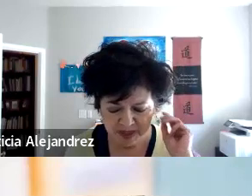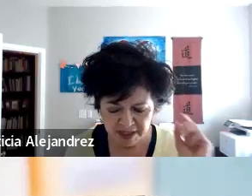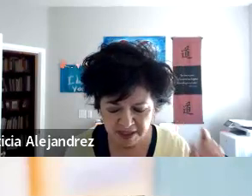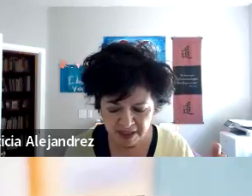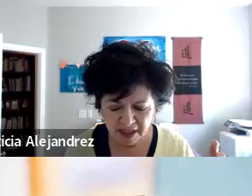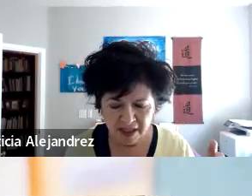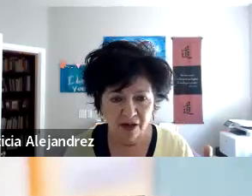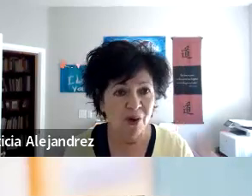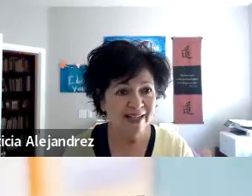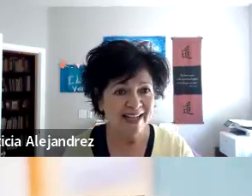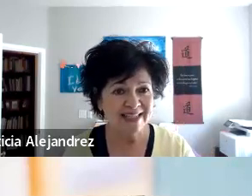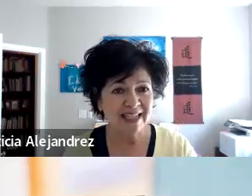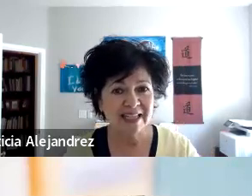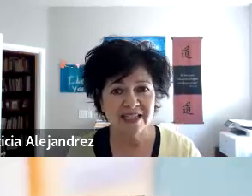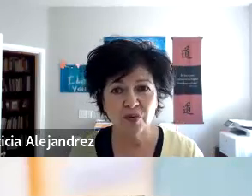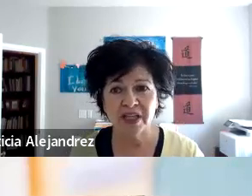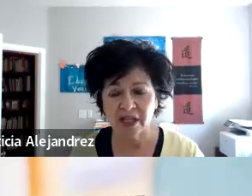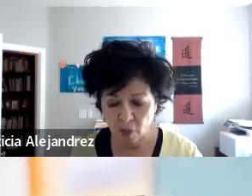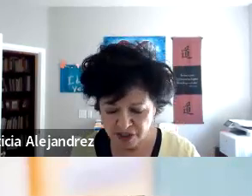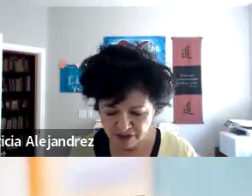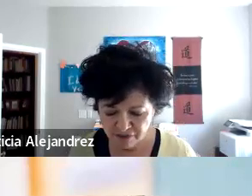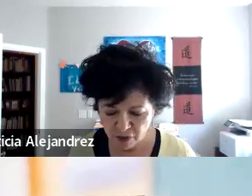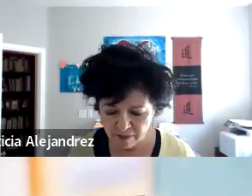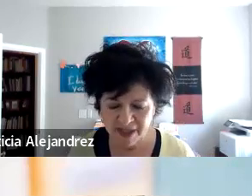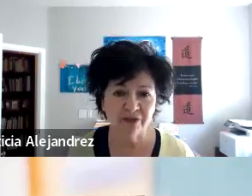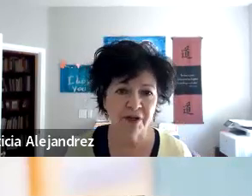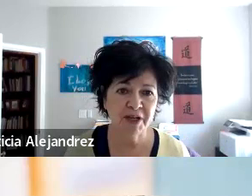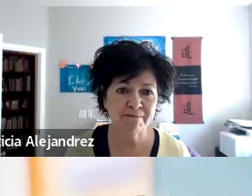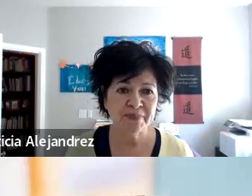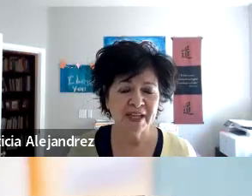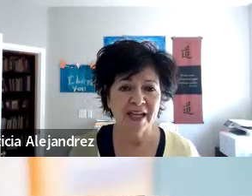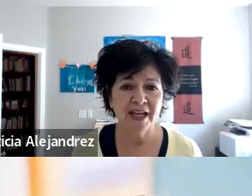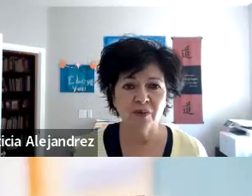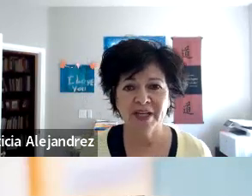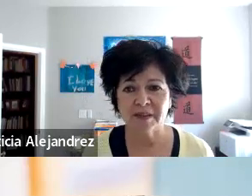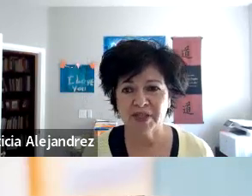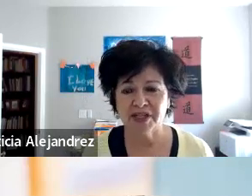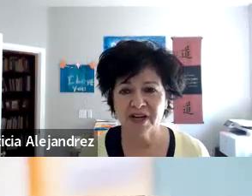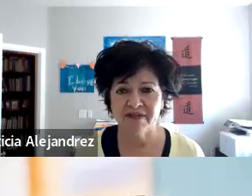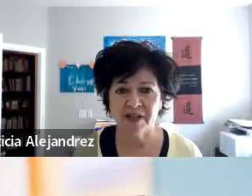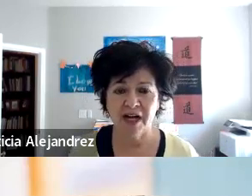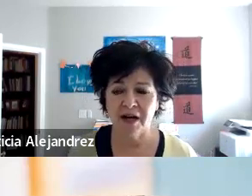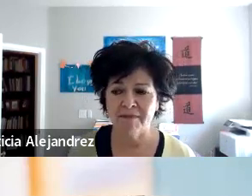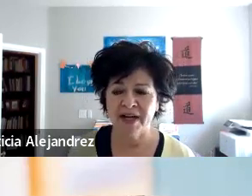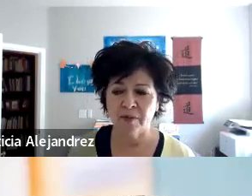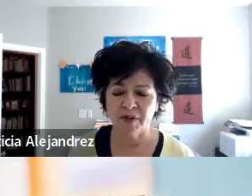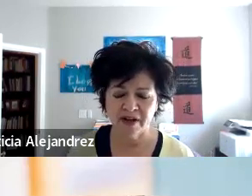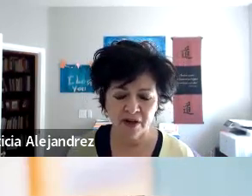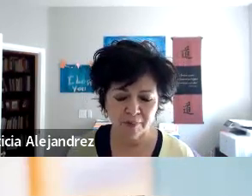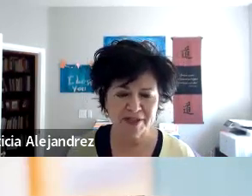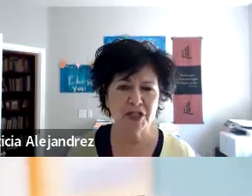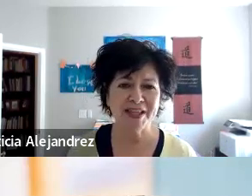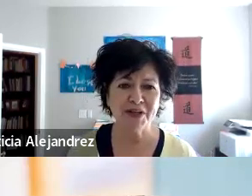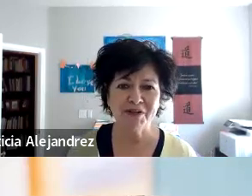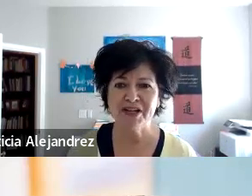folks who presented. One last thing, and this is really a question for Michael Freeman, and we had the pleasure of having Michael be one of